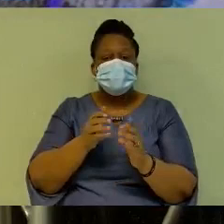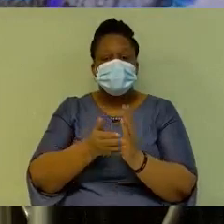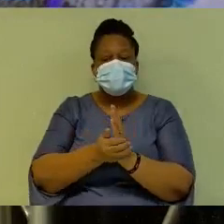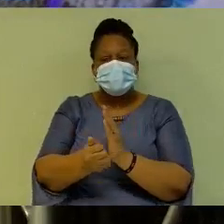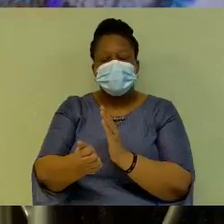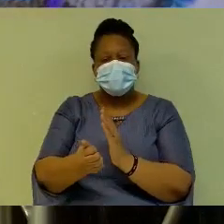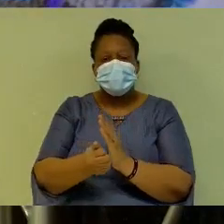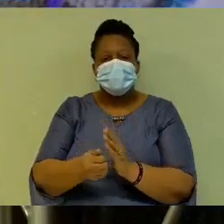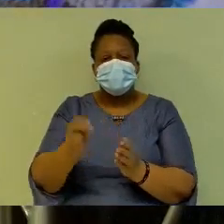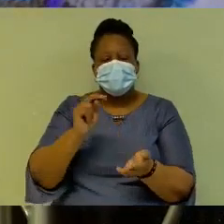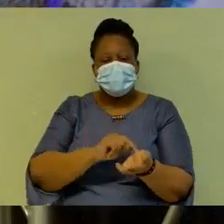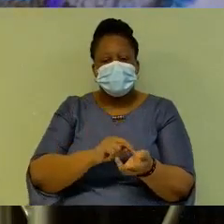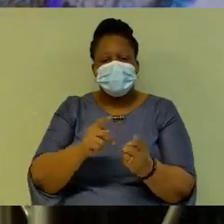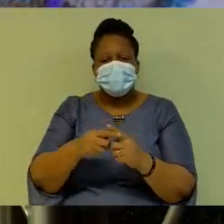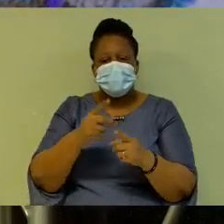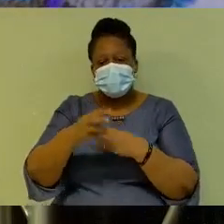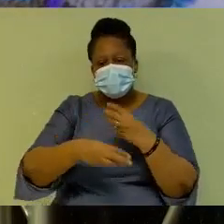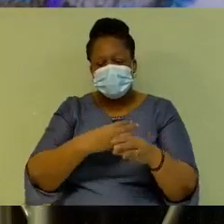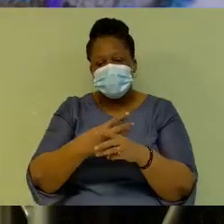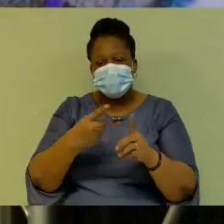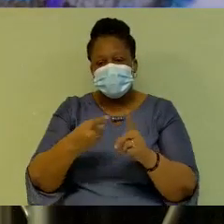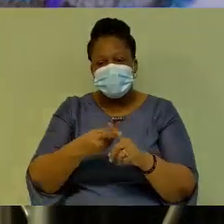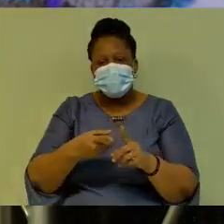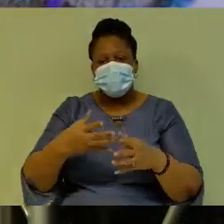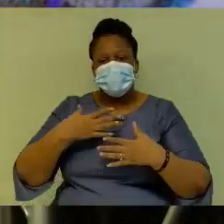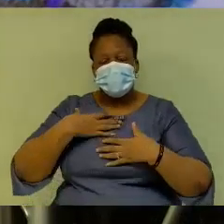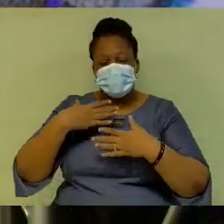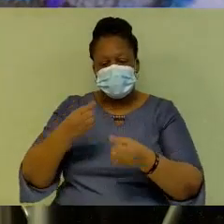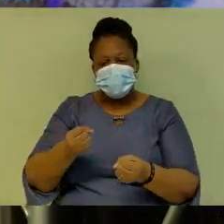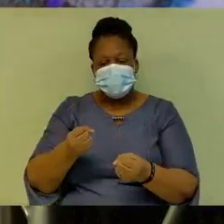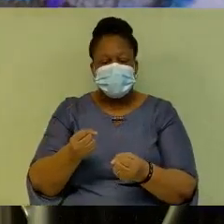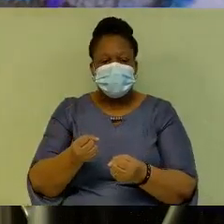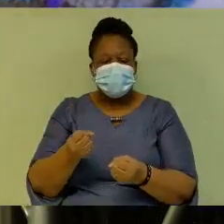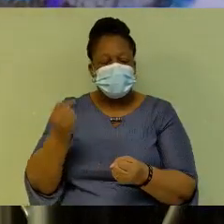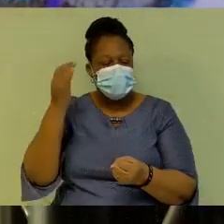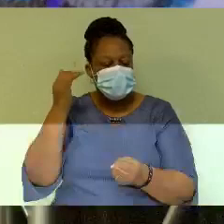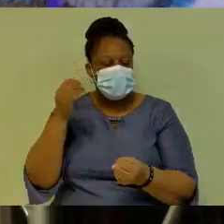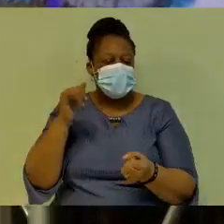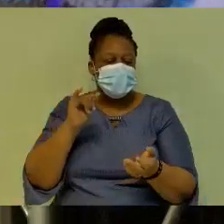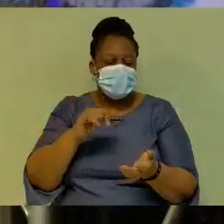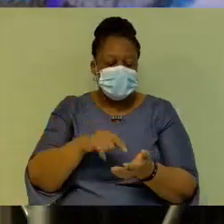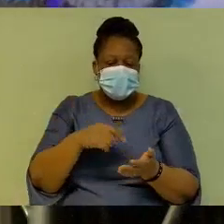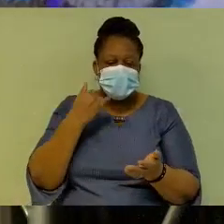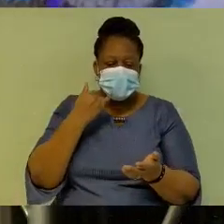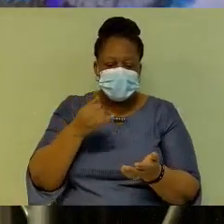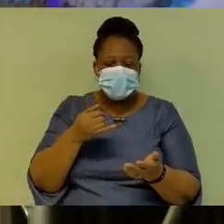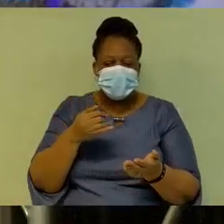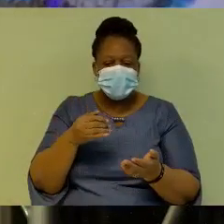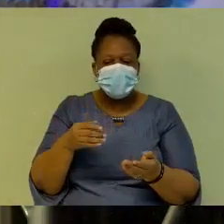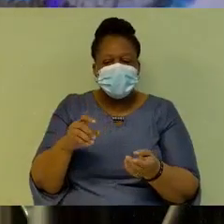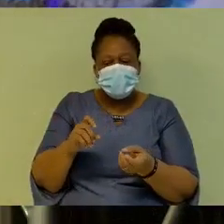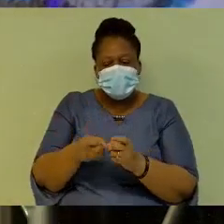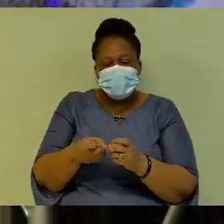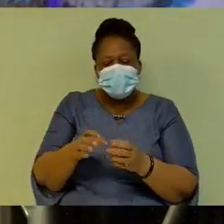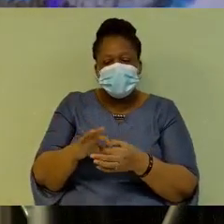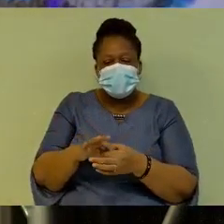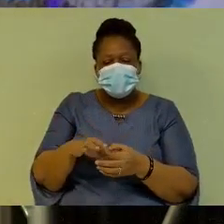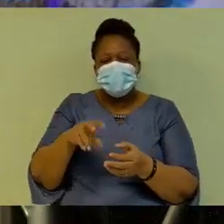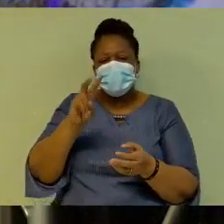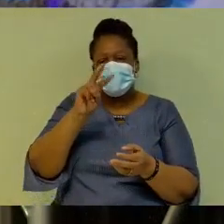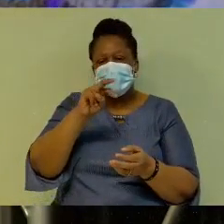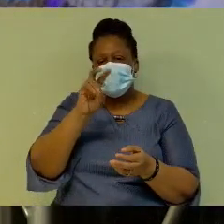to Health. While it is true that this theme is an adaptation of the ones chosen for 2017